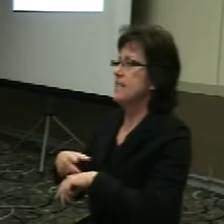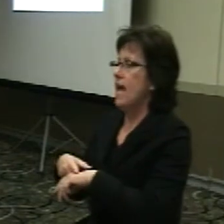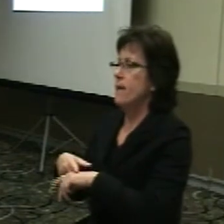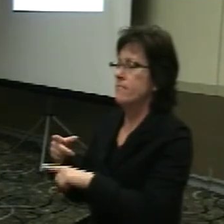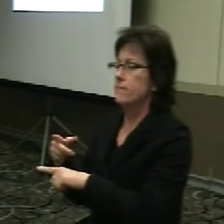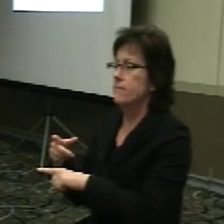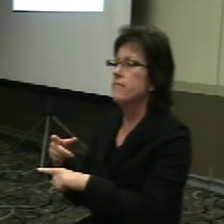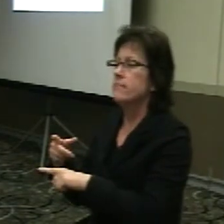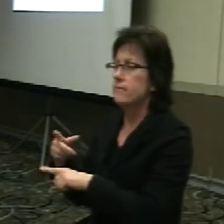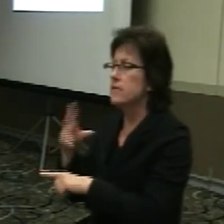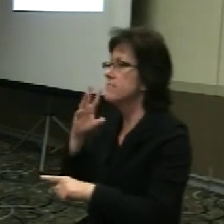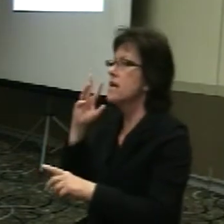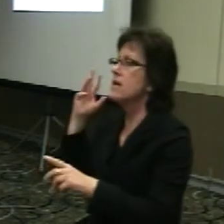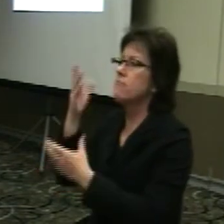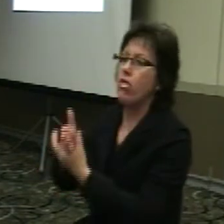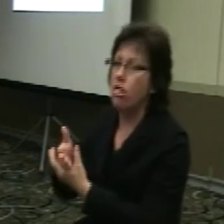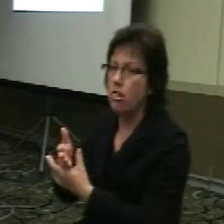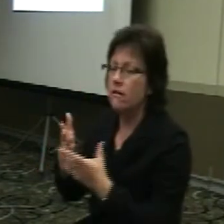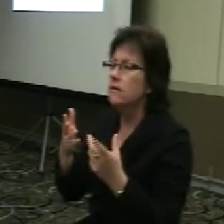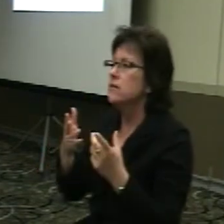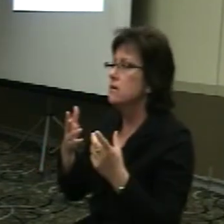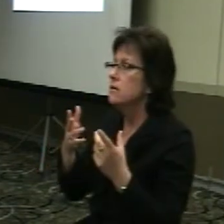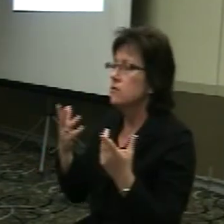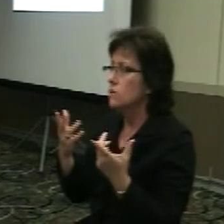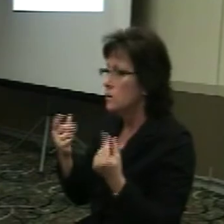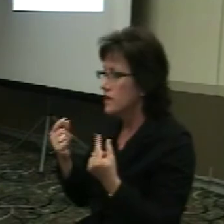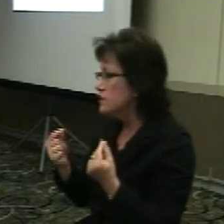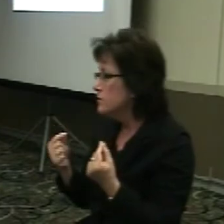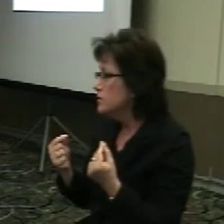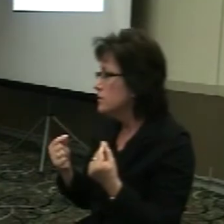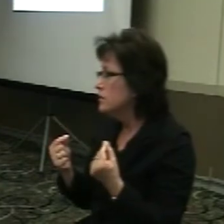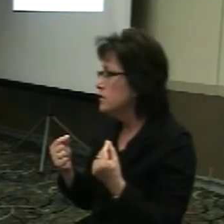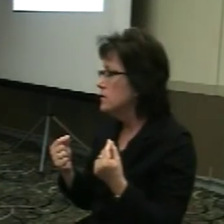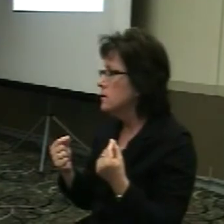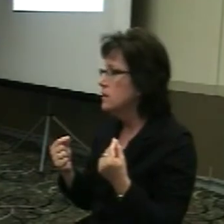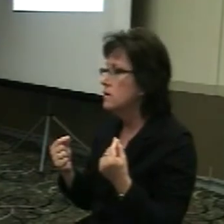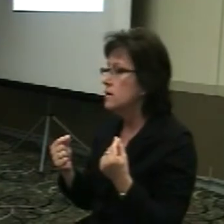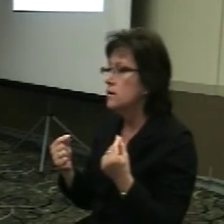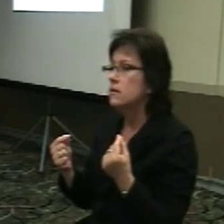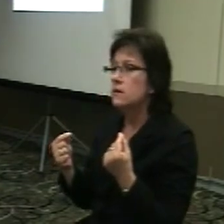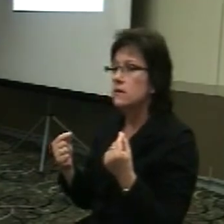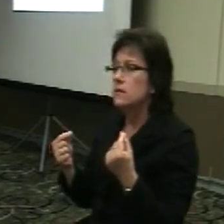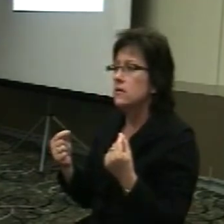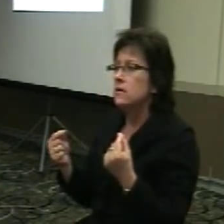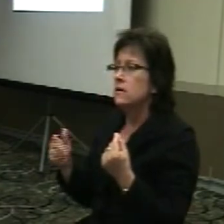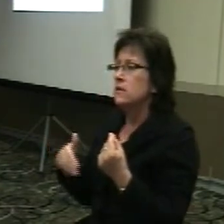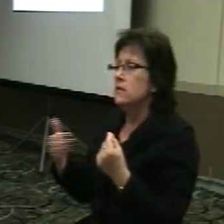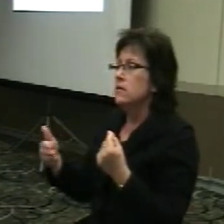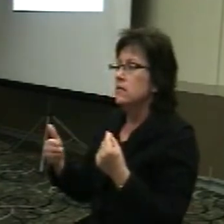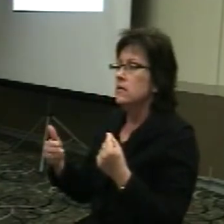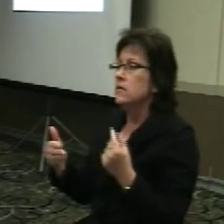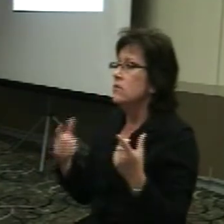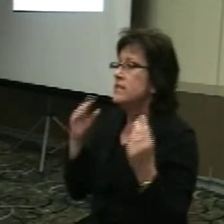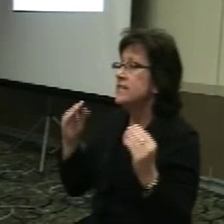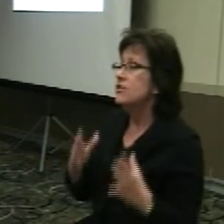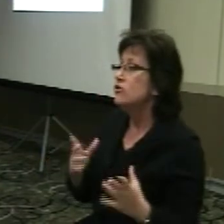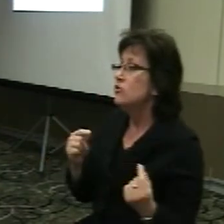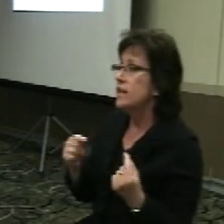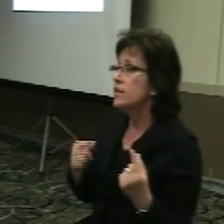4? Okay, we'll pick on you. Rollin, okay. Next time Rollin talks out, what did the teacher